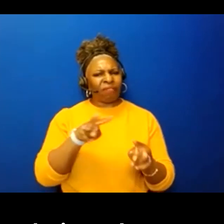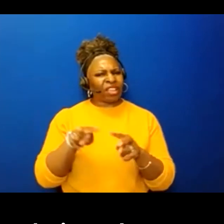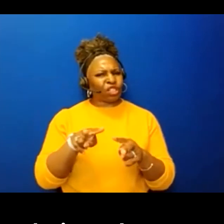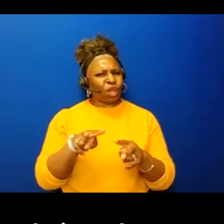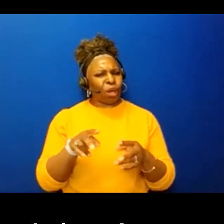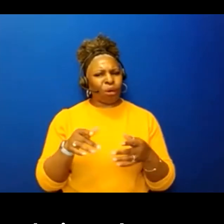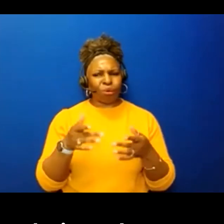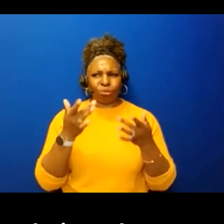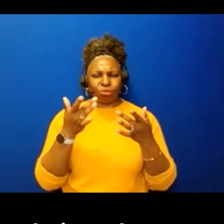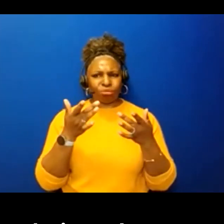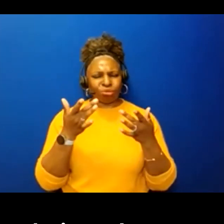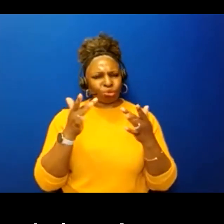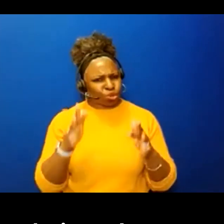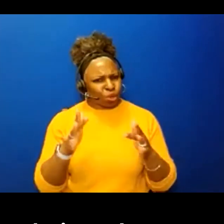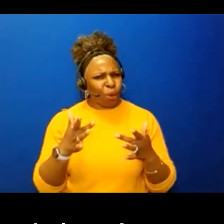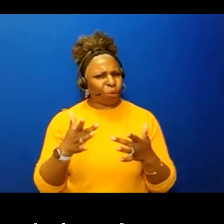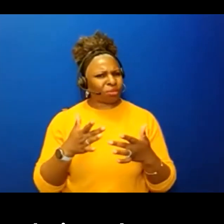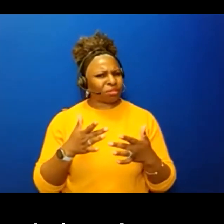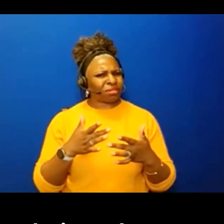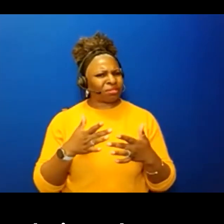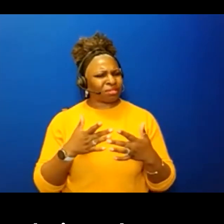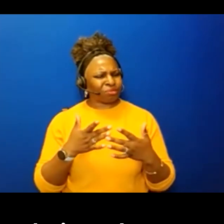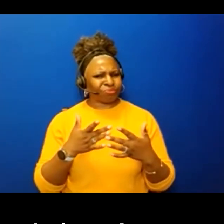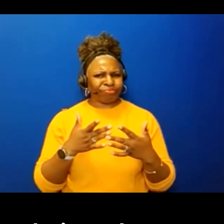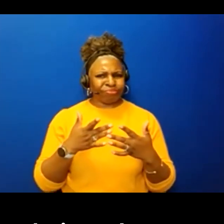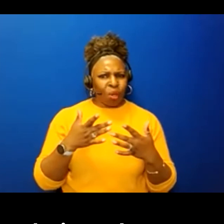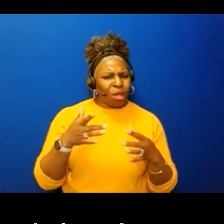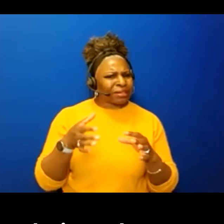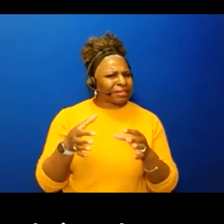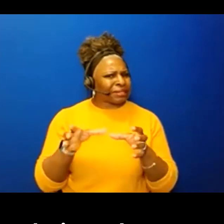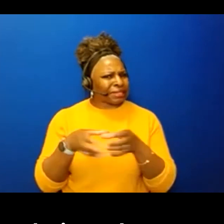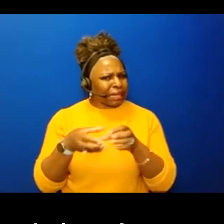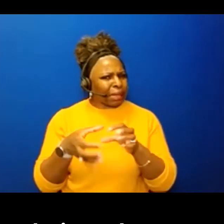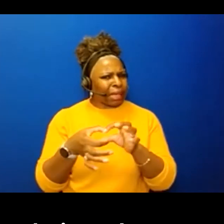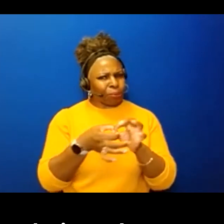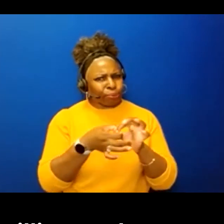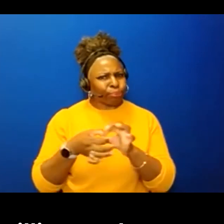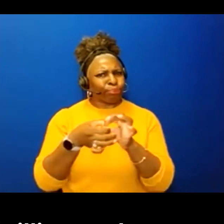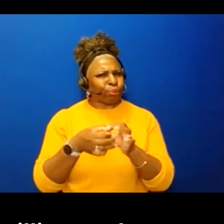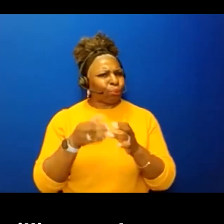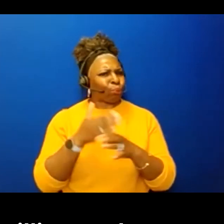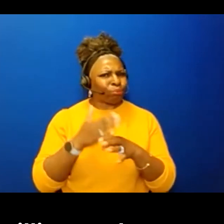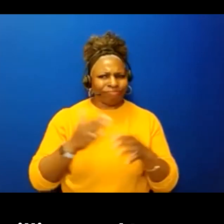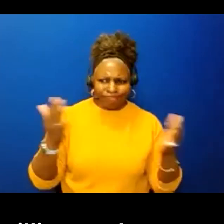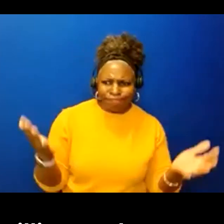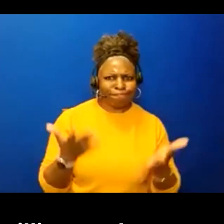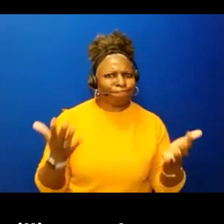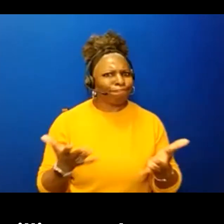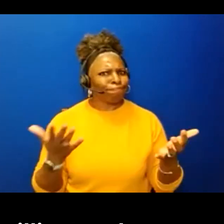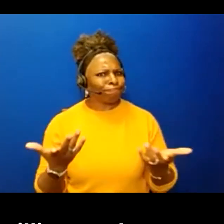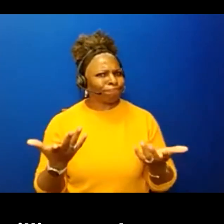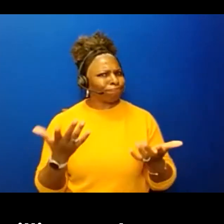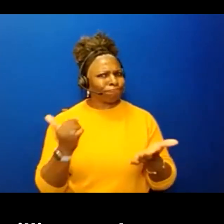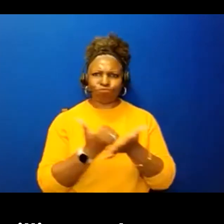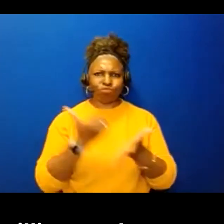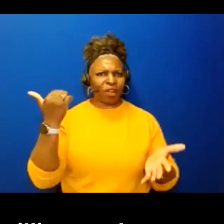shows a lot of camaraderie and working together and urging each other on, which I think is really brilliant.